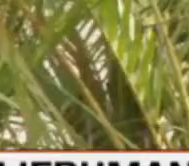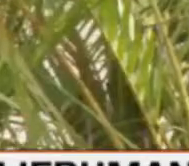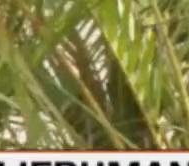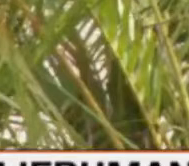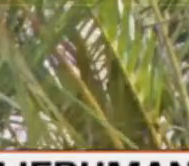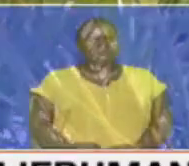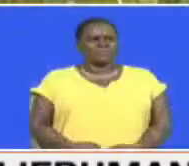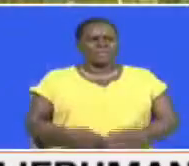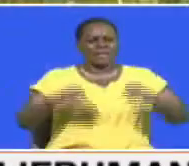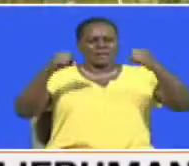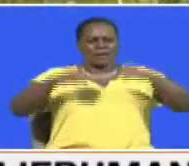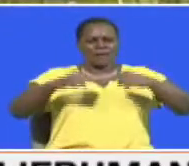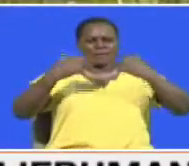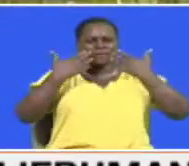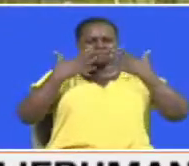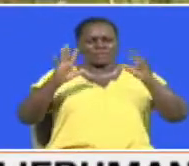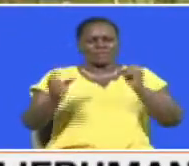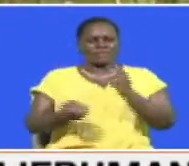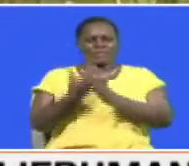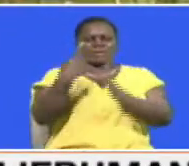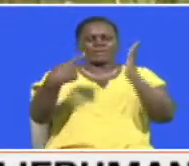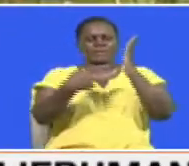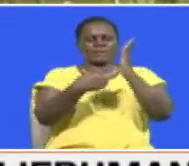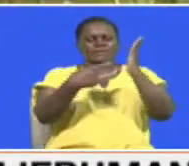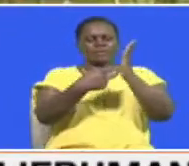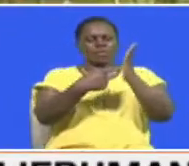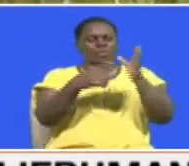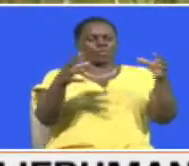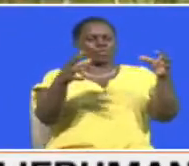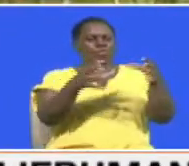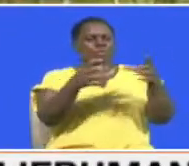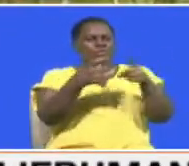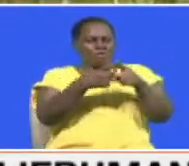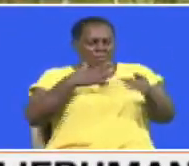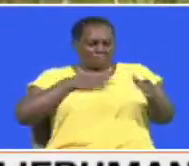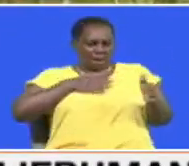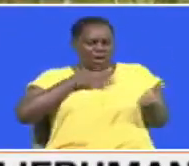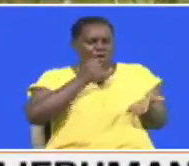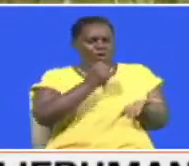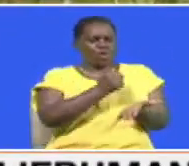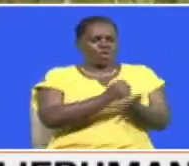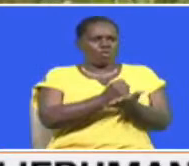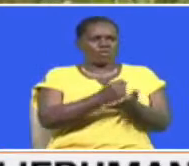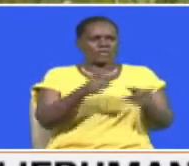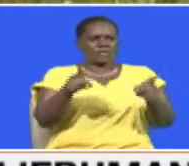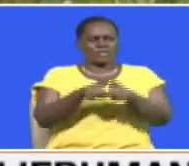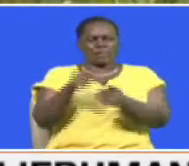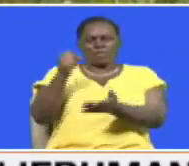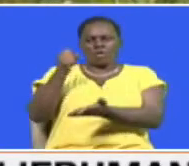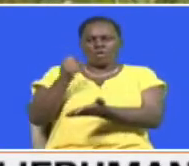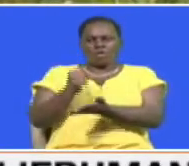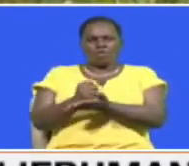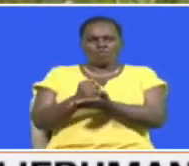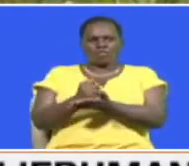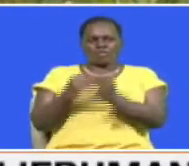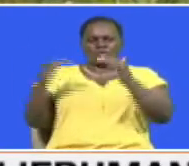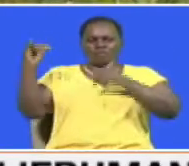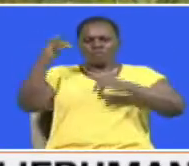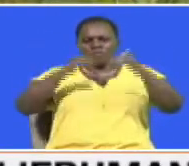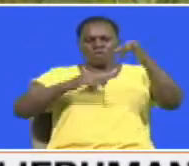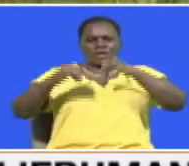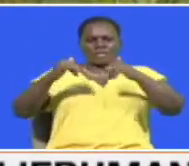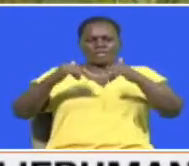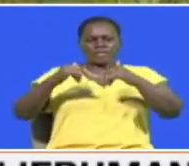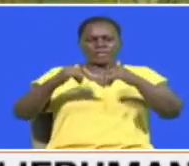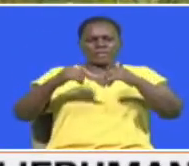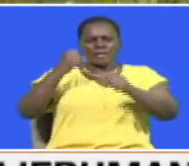We have therefore agreed to establish a technical team from my office and the office of the Foreign Affairs and